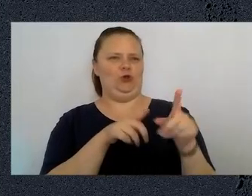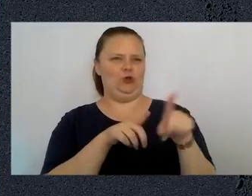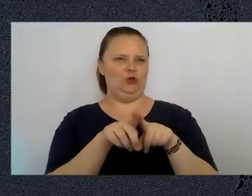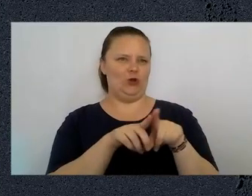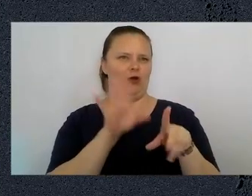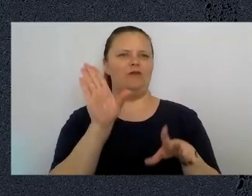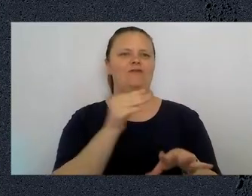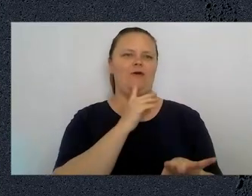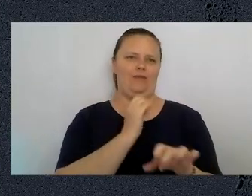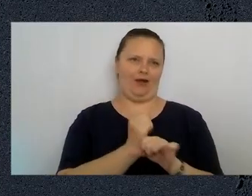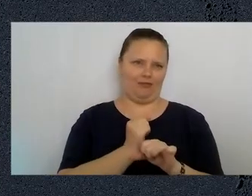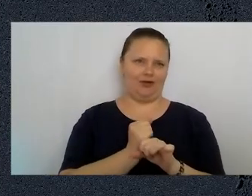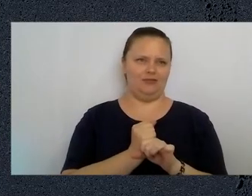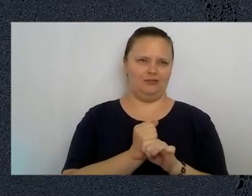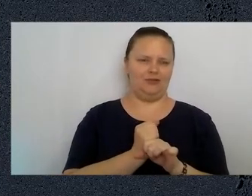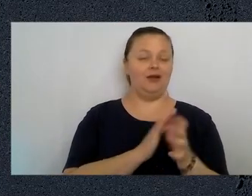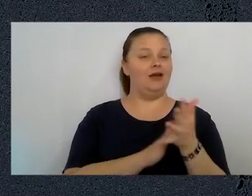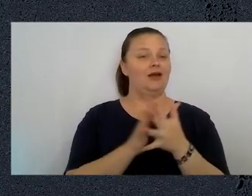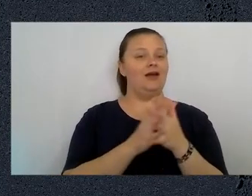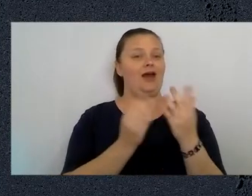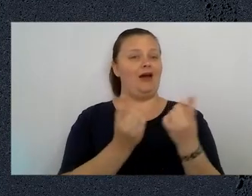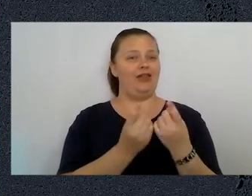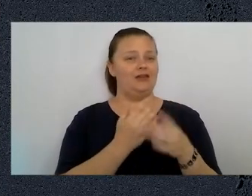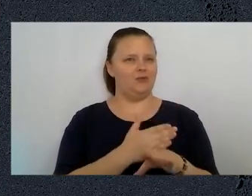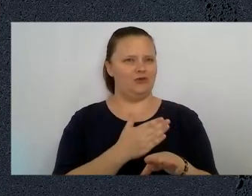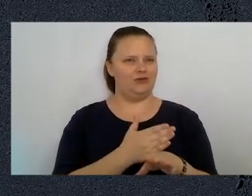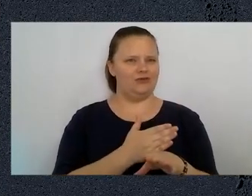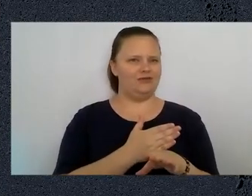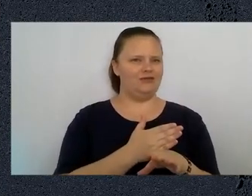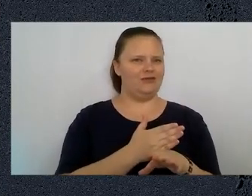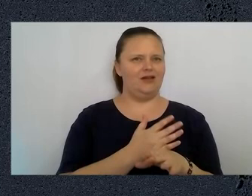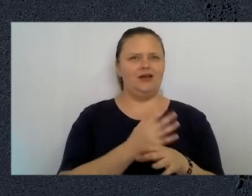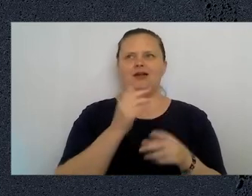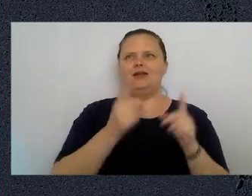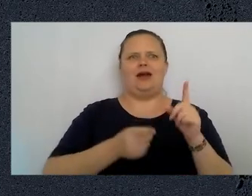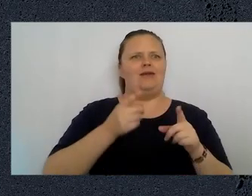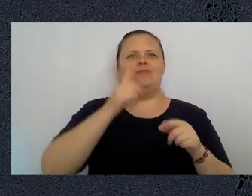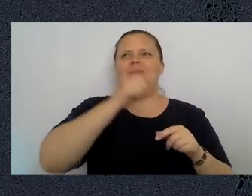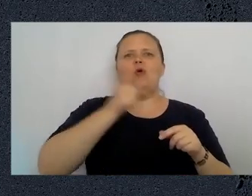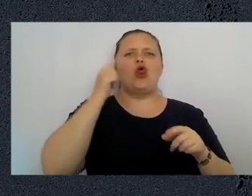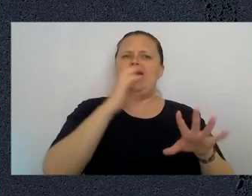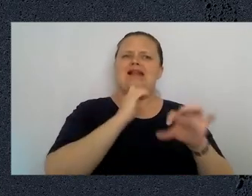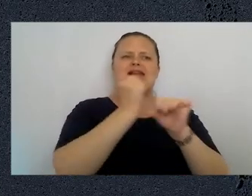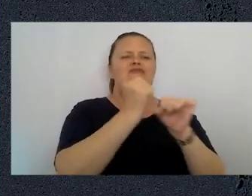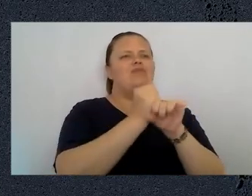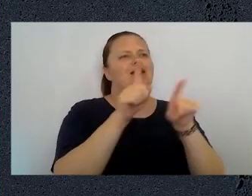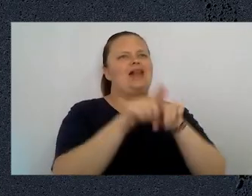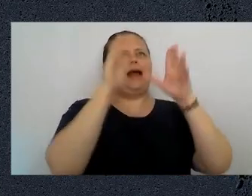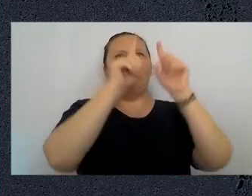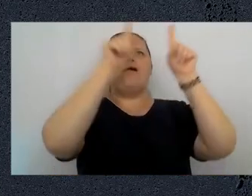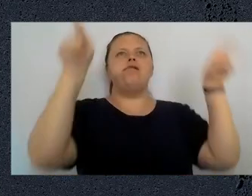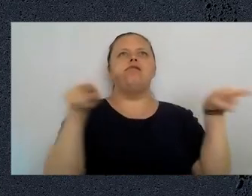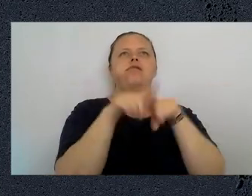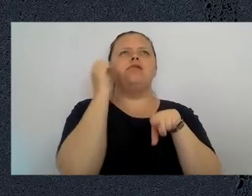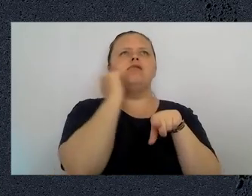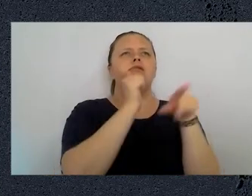Parliament and how things work. A lot of people, it's a big black box of decision-making power. Mm. How does it work? And so that's